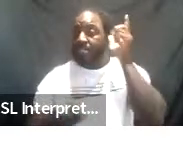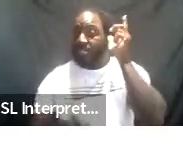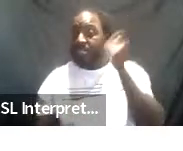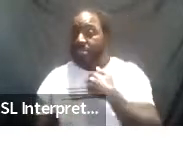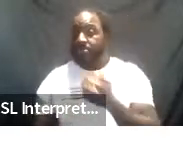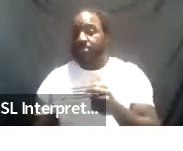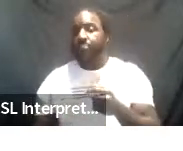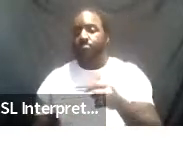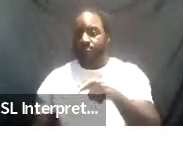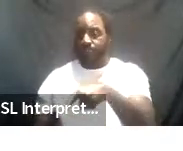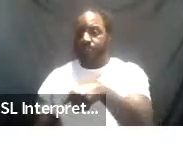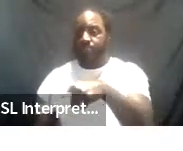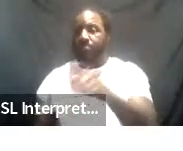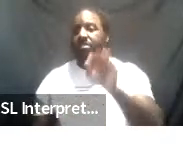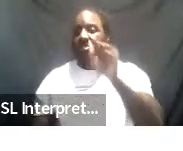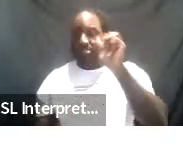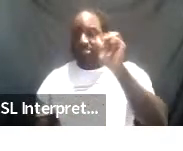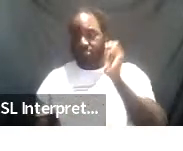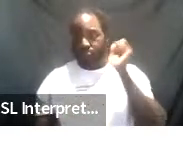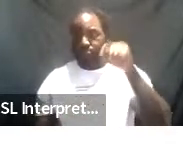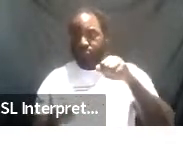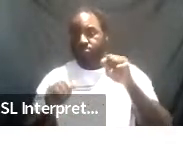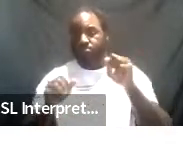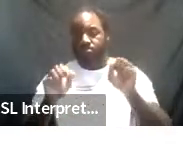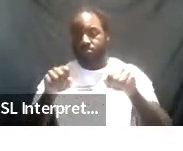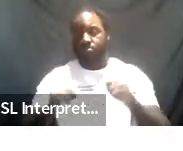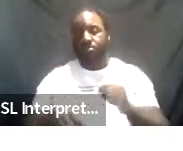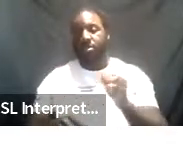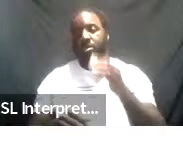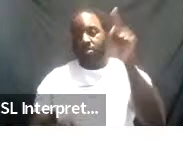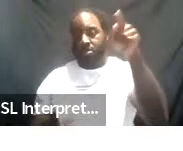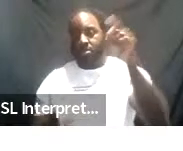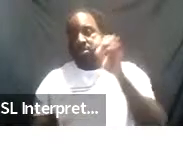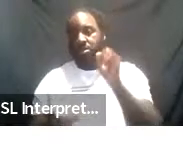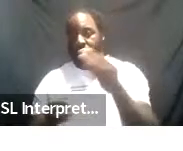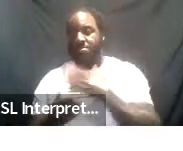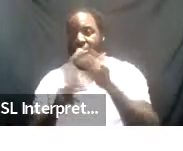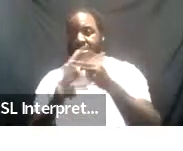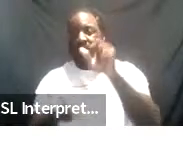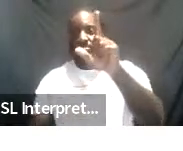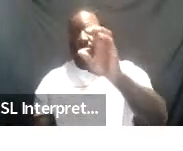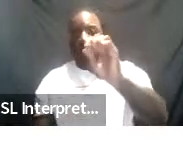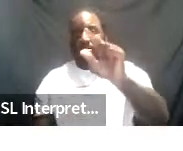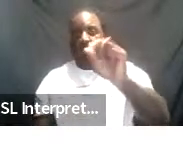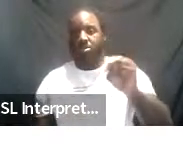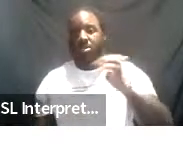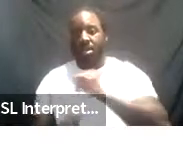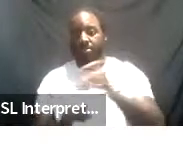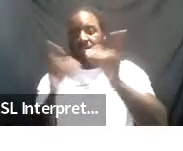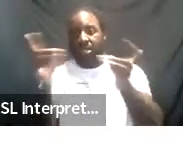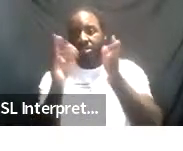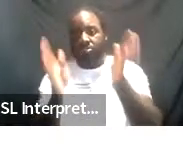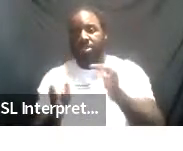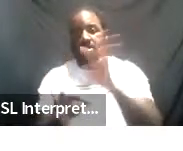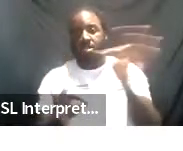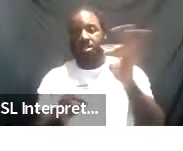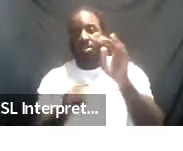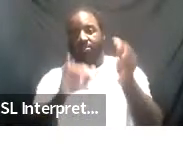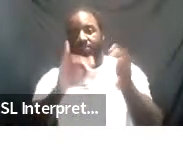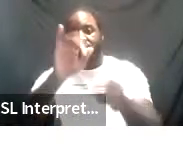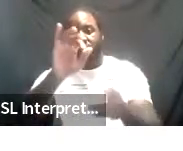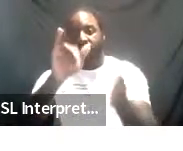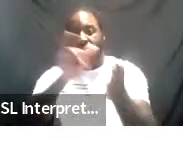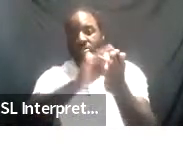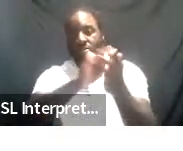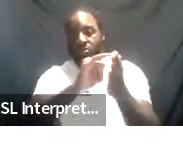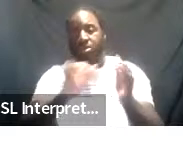Yes, we can hear you. Okay, great. So my name is Logan Ferris. I'm the political director at Open New York. I am really excited to